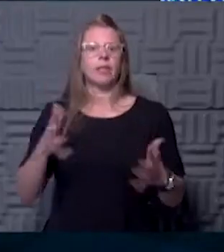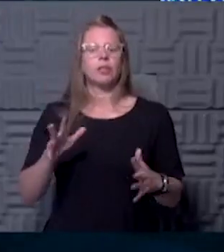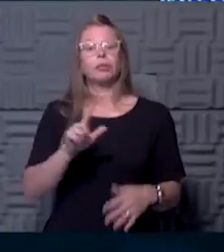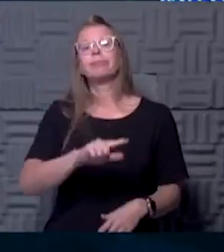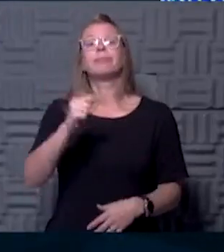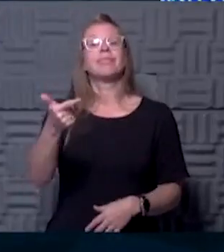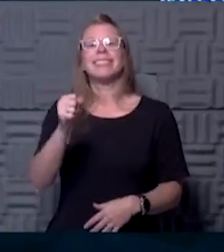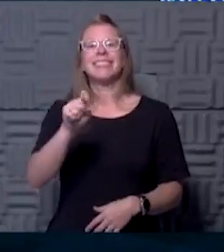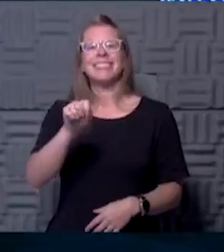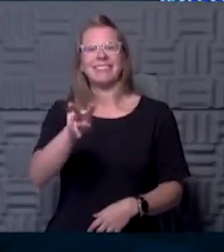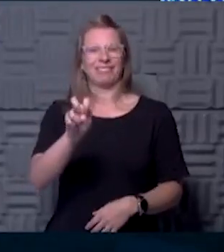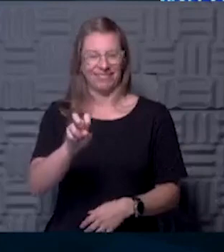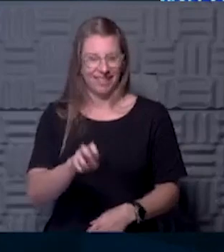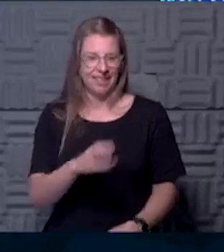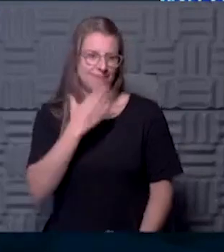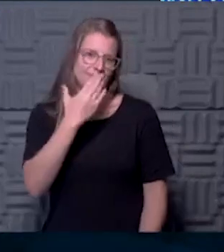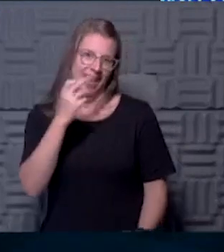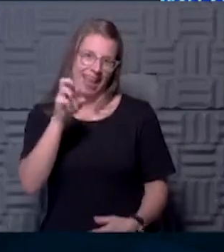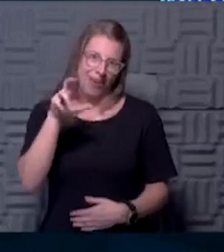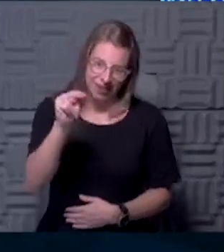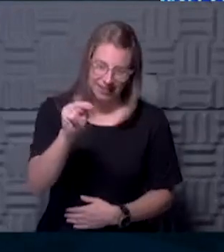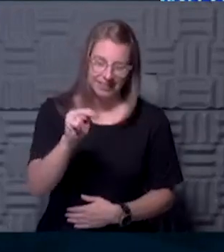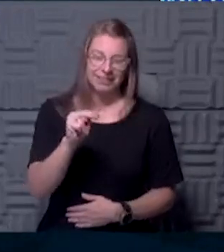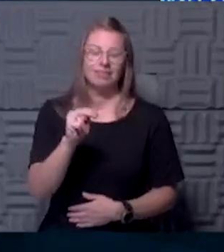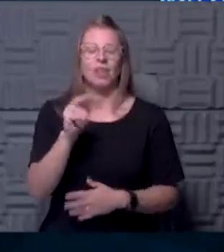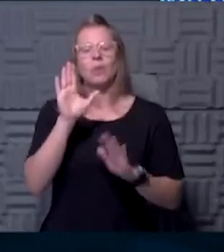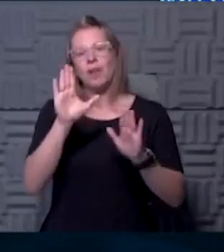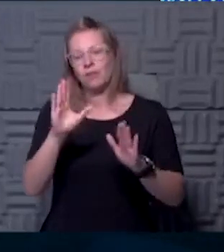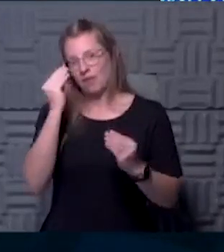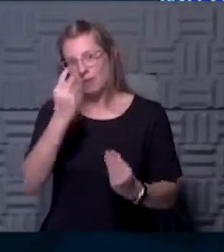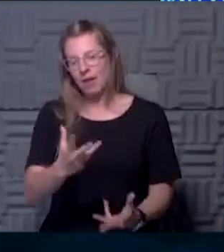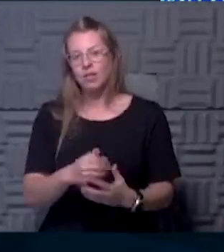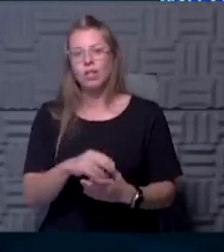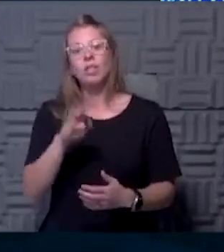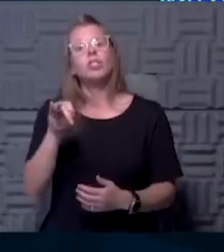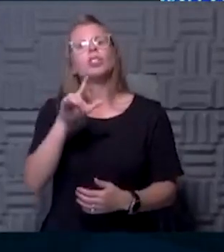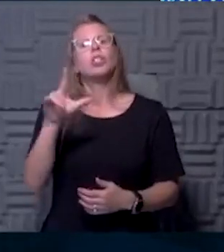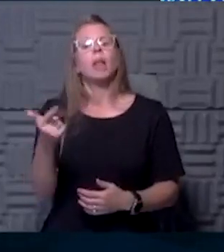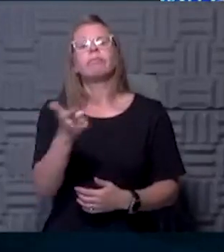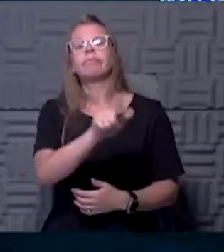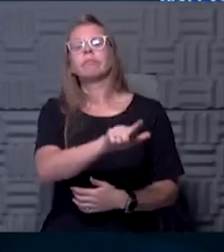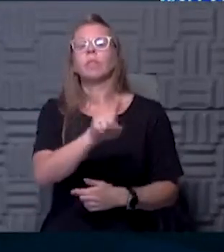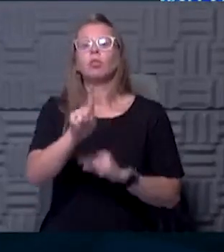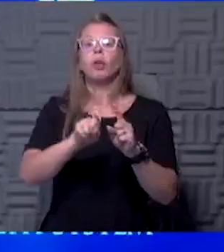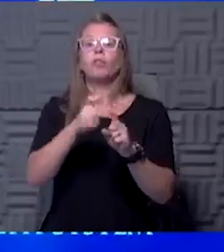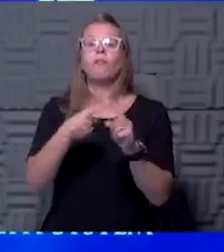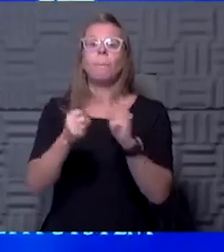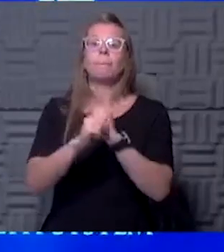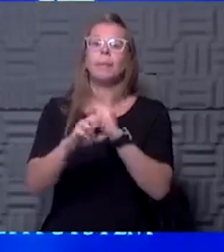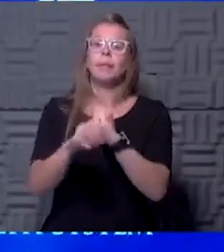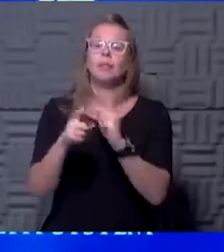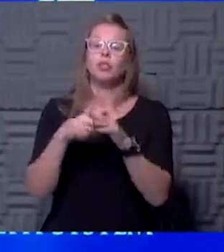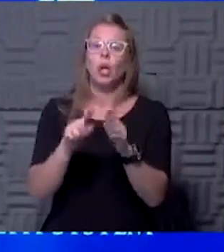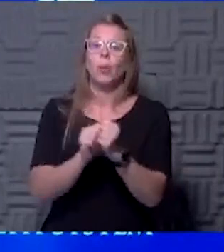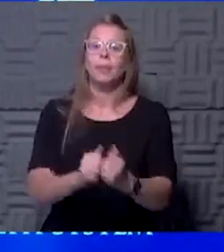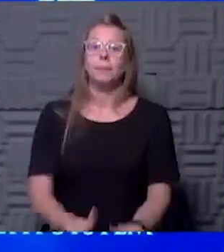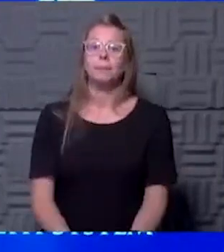you, Steve. All right, Erin, thank you so much. Great information. Well, Jill, let's turn out there and see if there are questions from media to begin